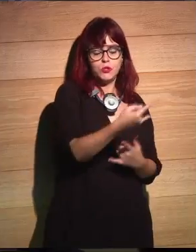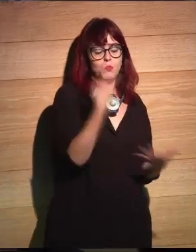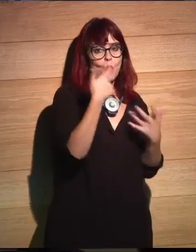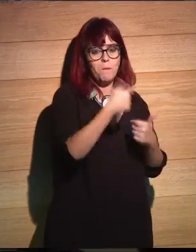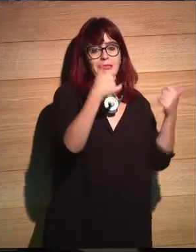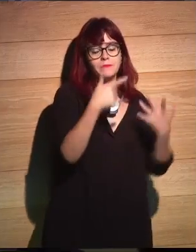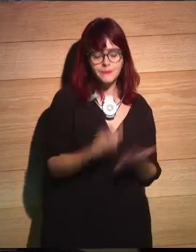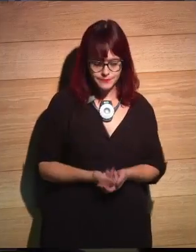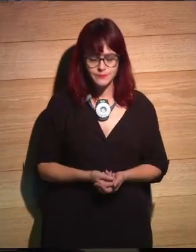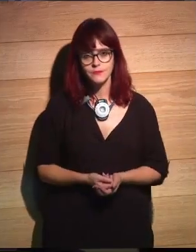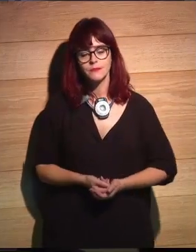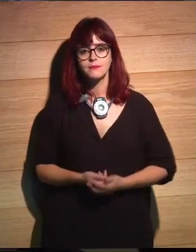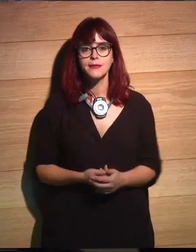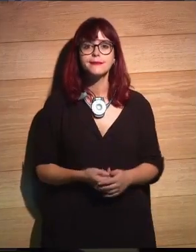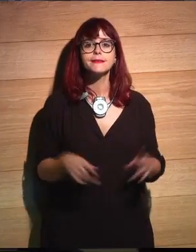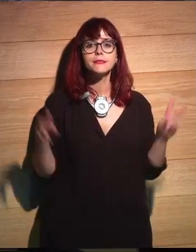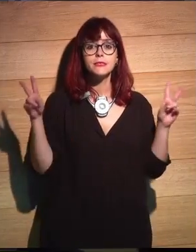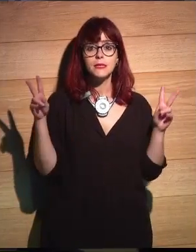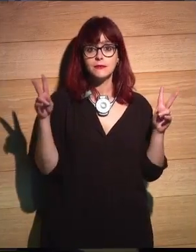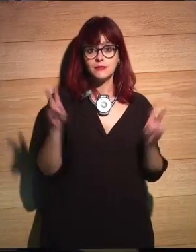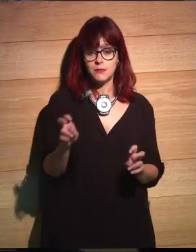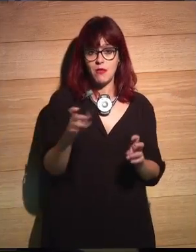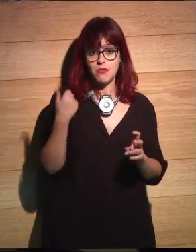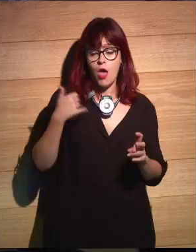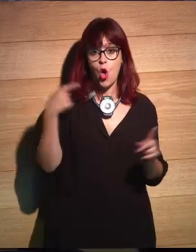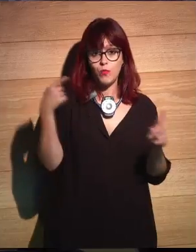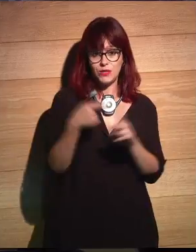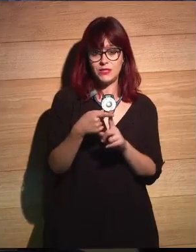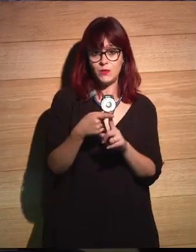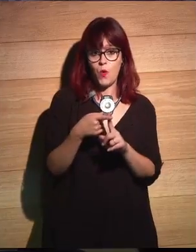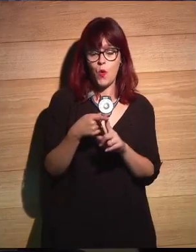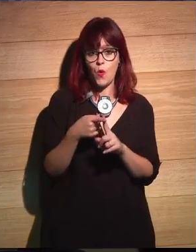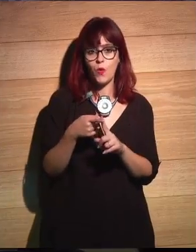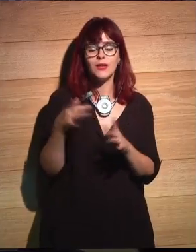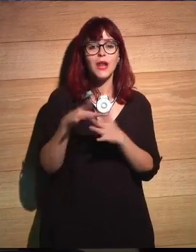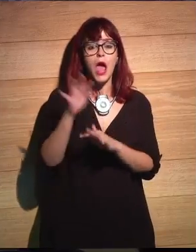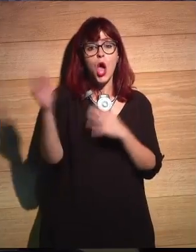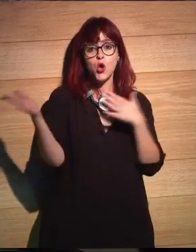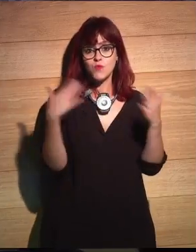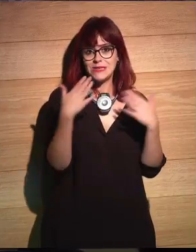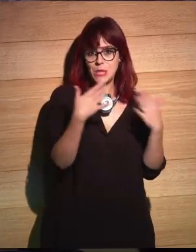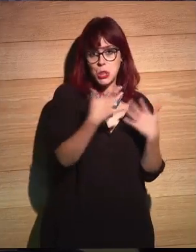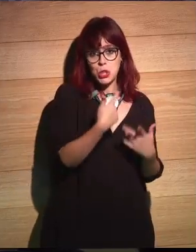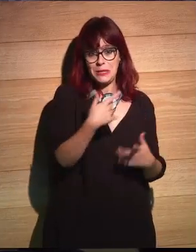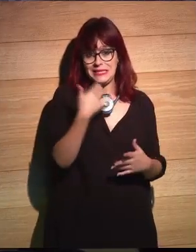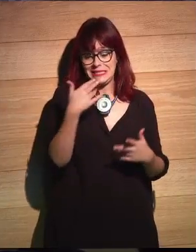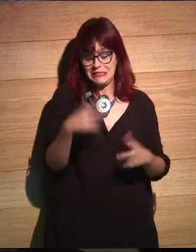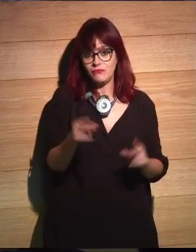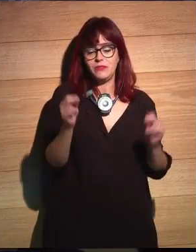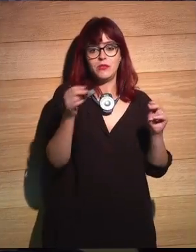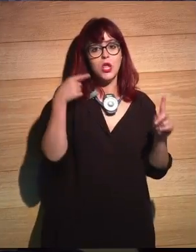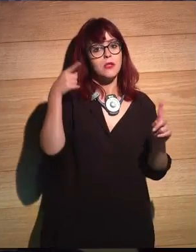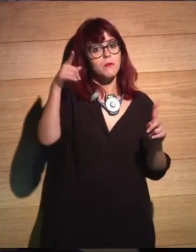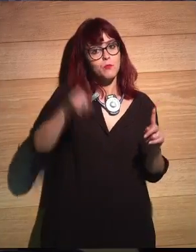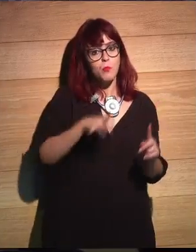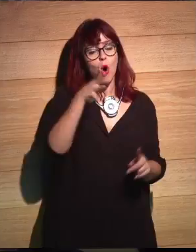Y en el caso de la... And in the case of, just to try to close this conversation and also